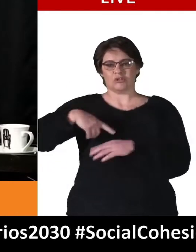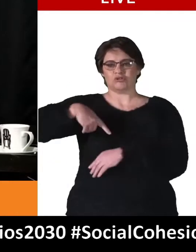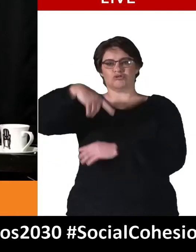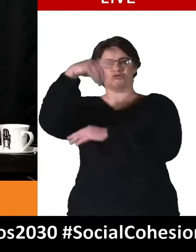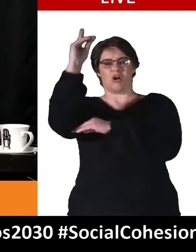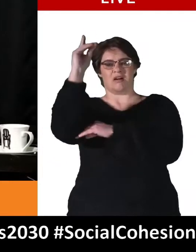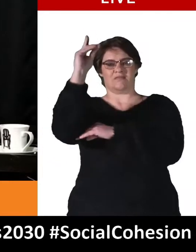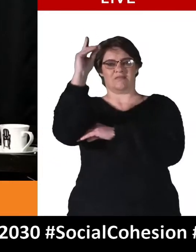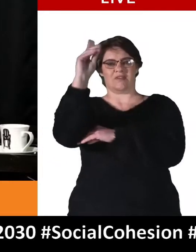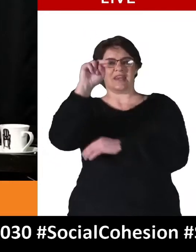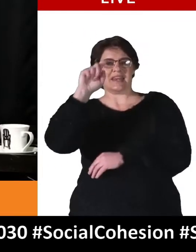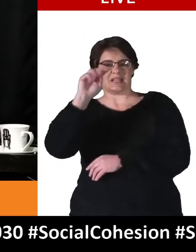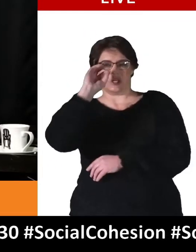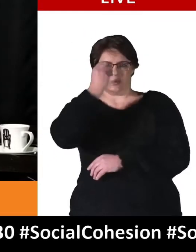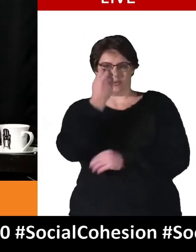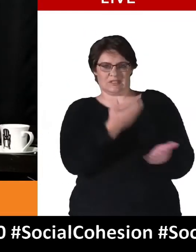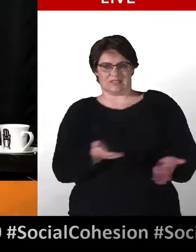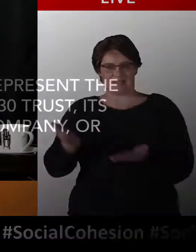us the day's headlines.